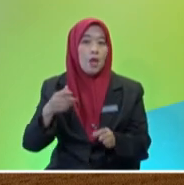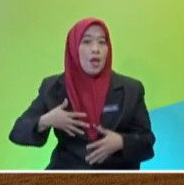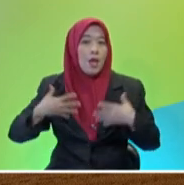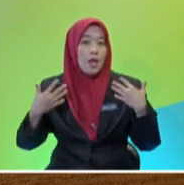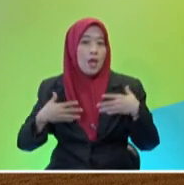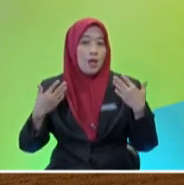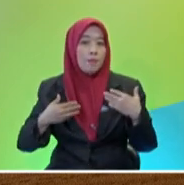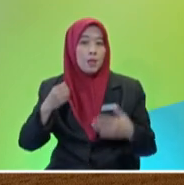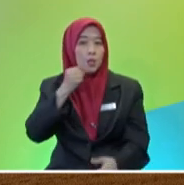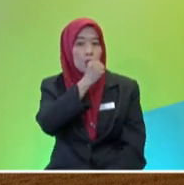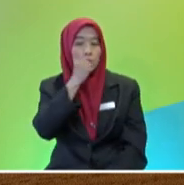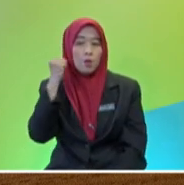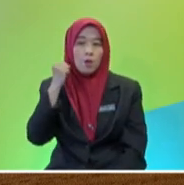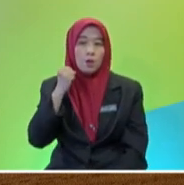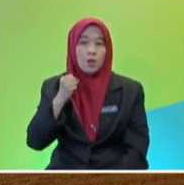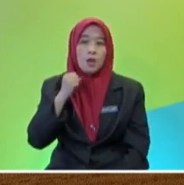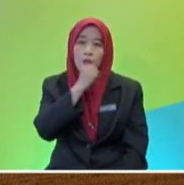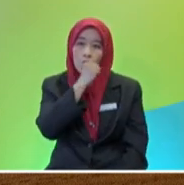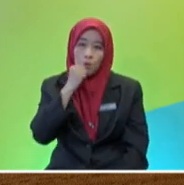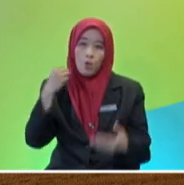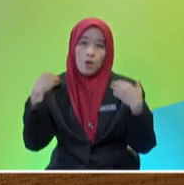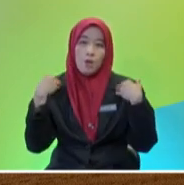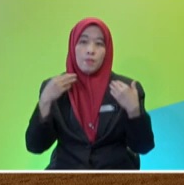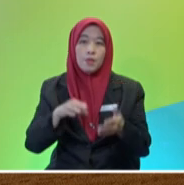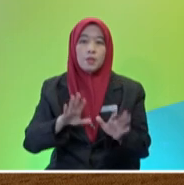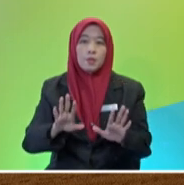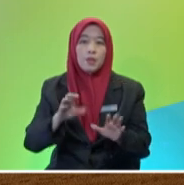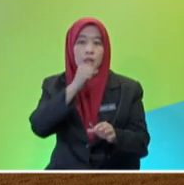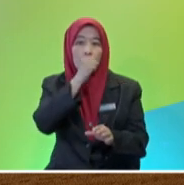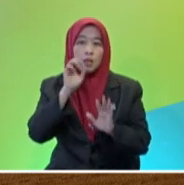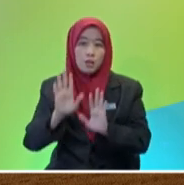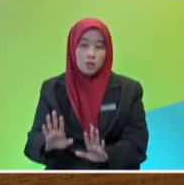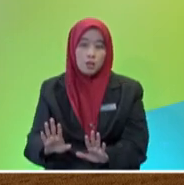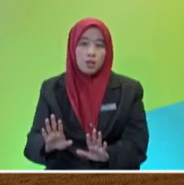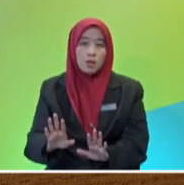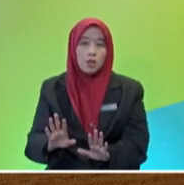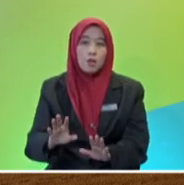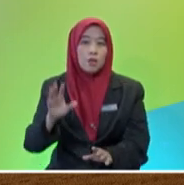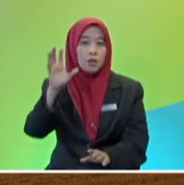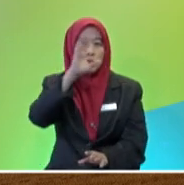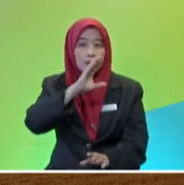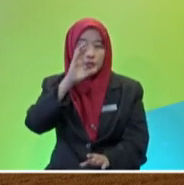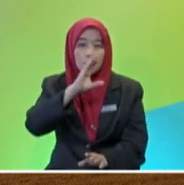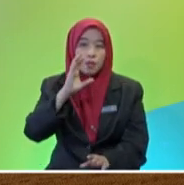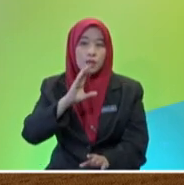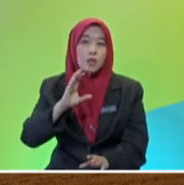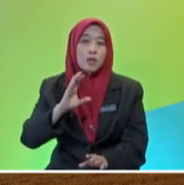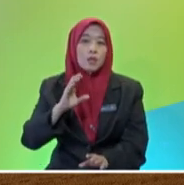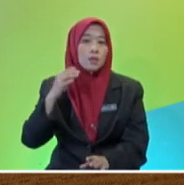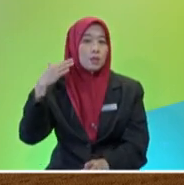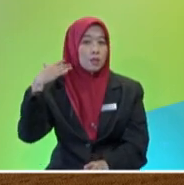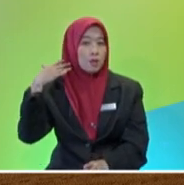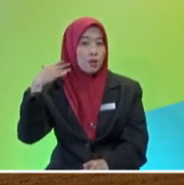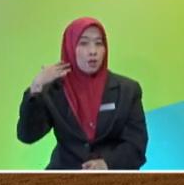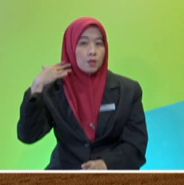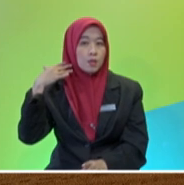have a song to sing later. And then we are going to sound out letters in a word. And then we are going to sound out the